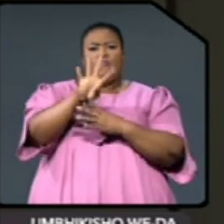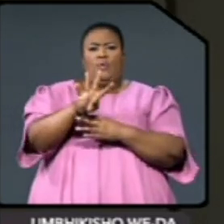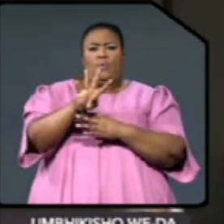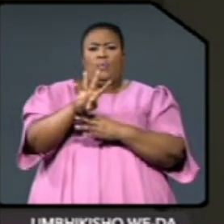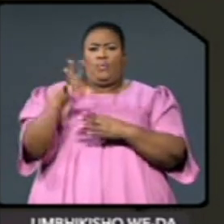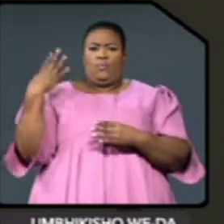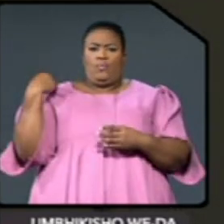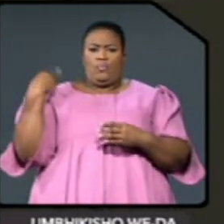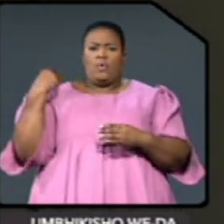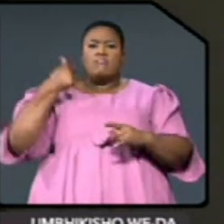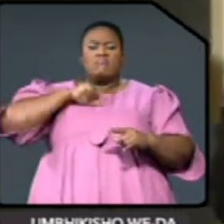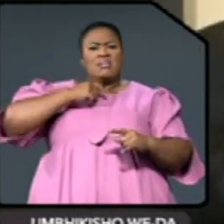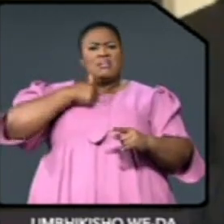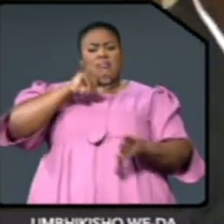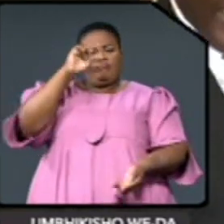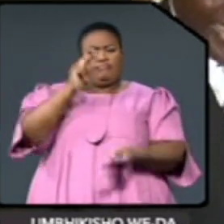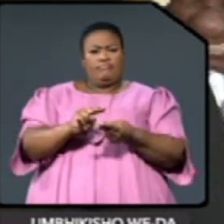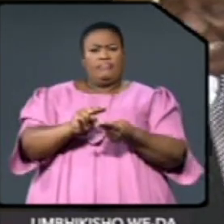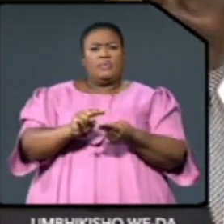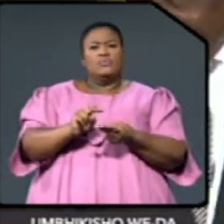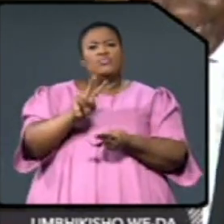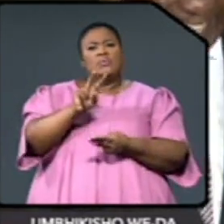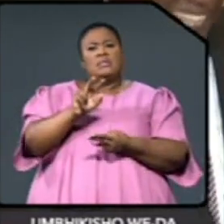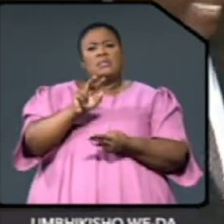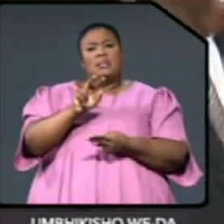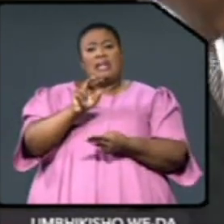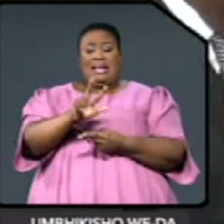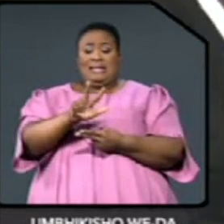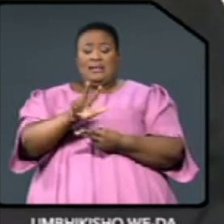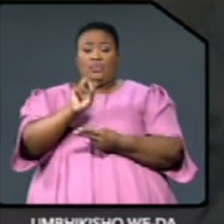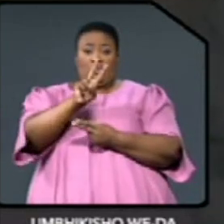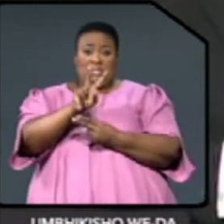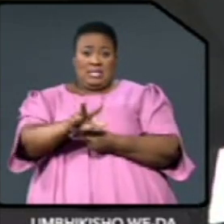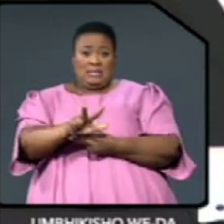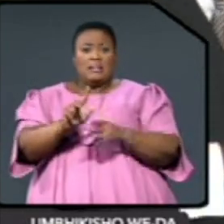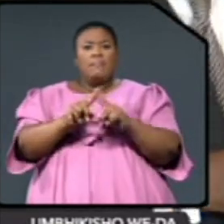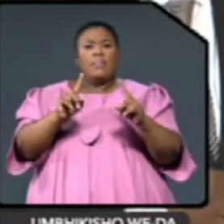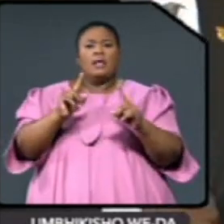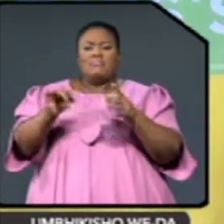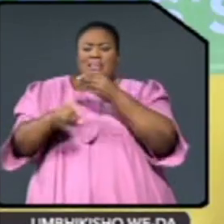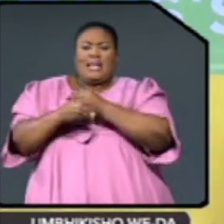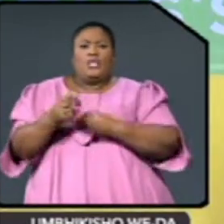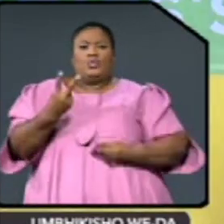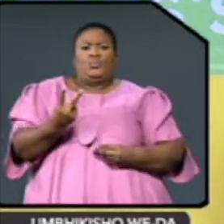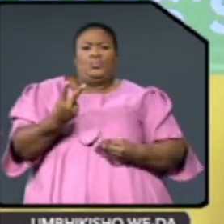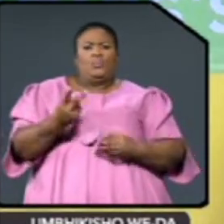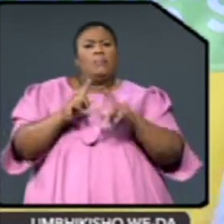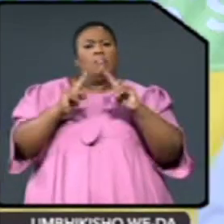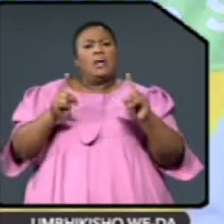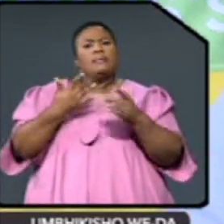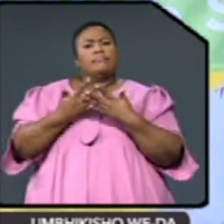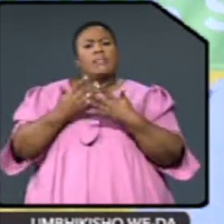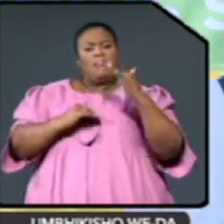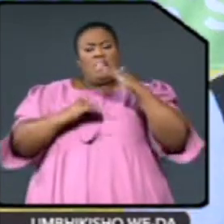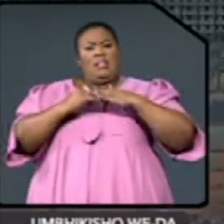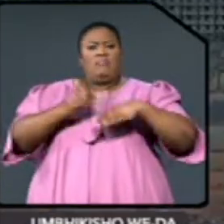that to 28. So I've added two. But I've also said that is transitory. It is going to be a